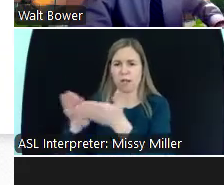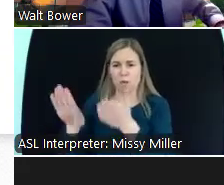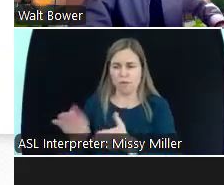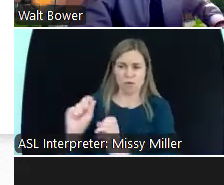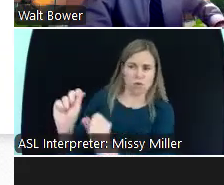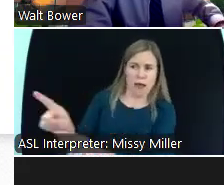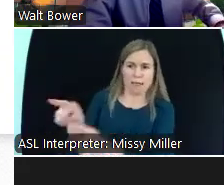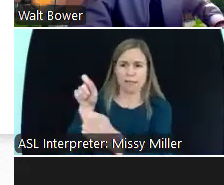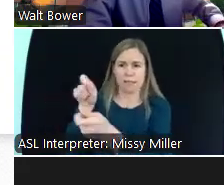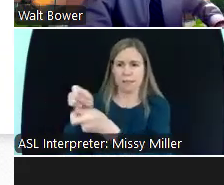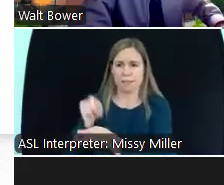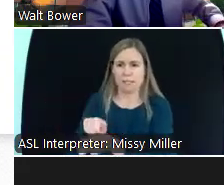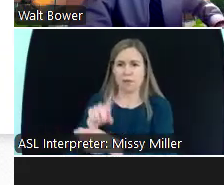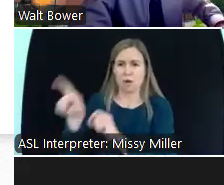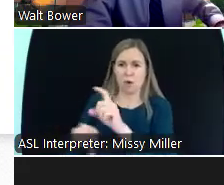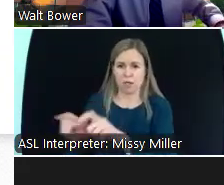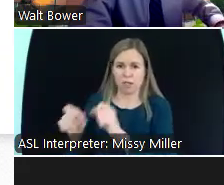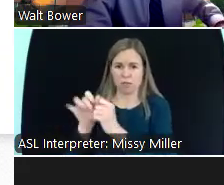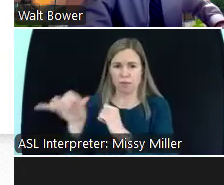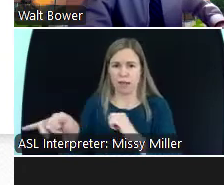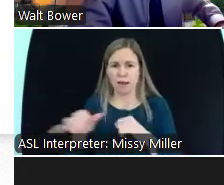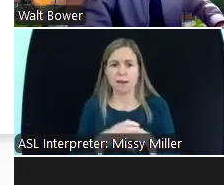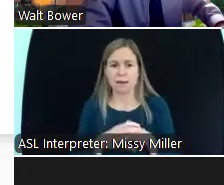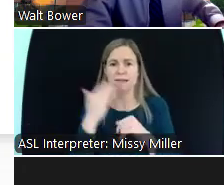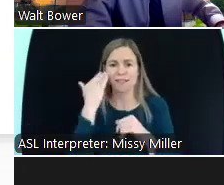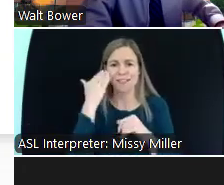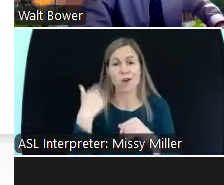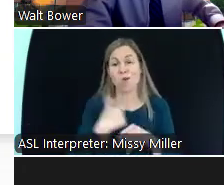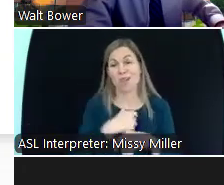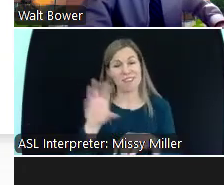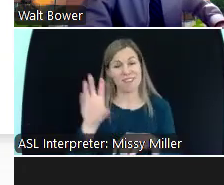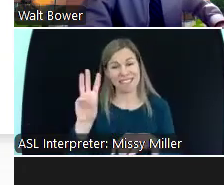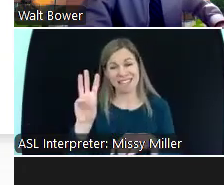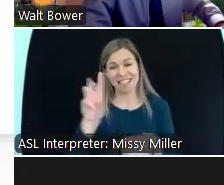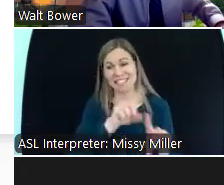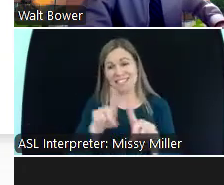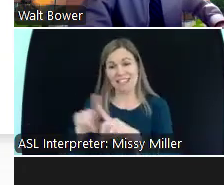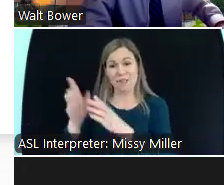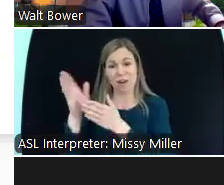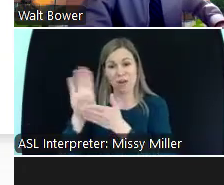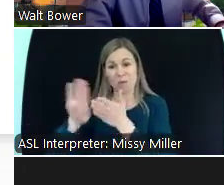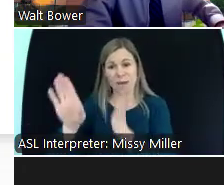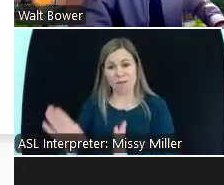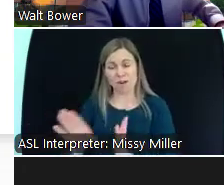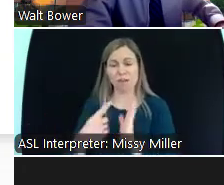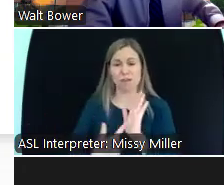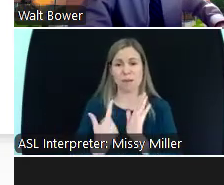specific questions. Like I said, we have 6 different waivers. And then sometimes we